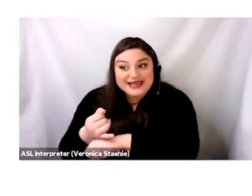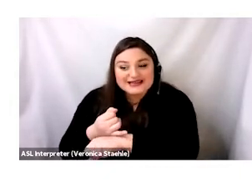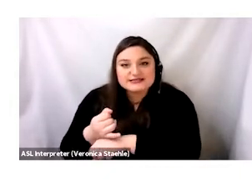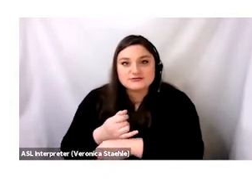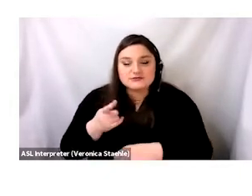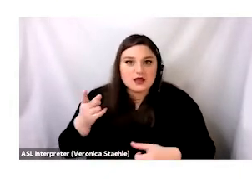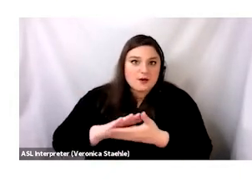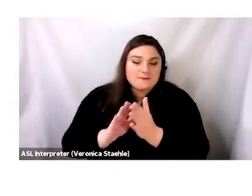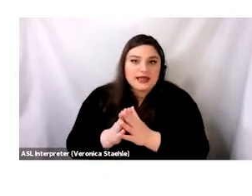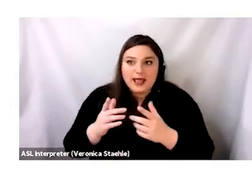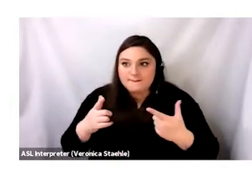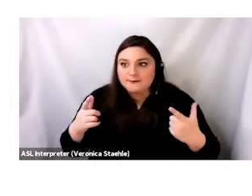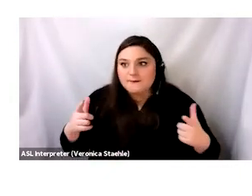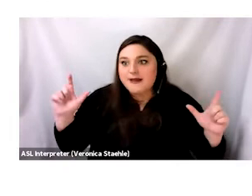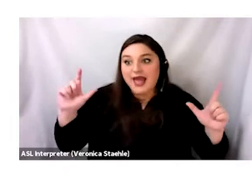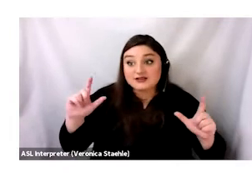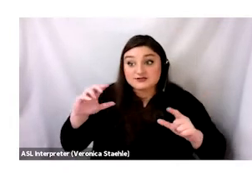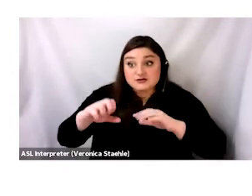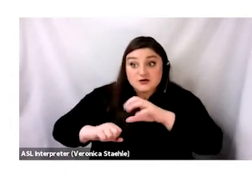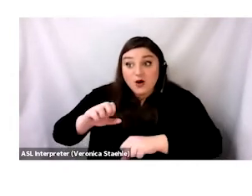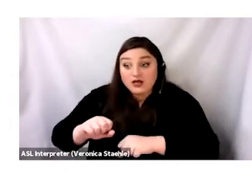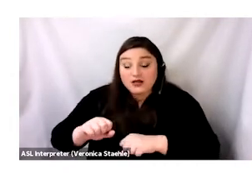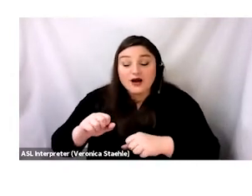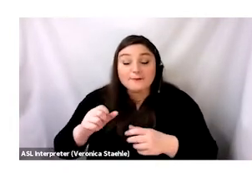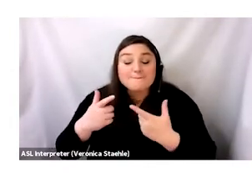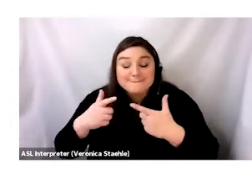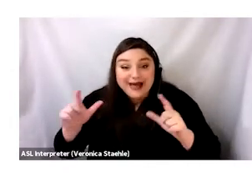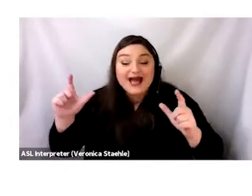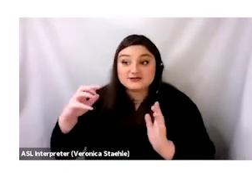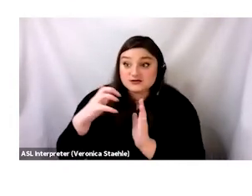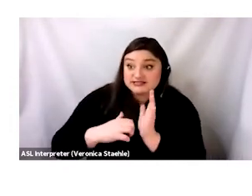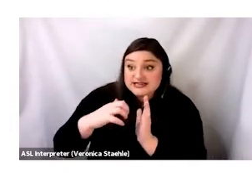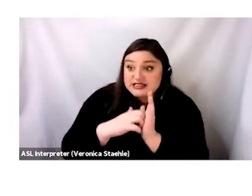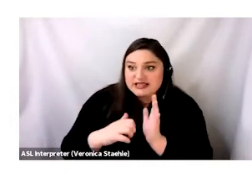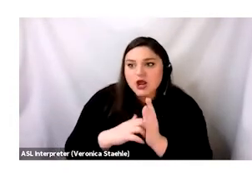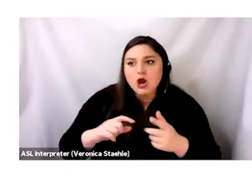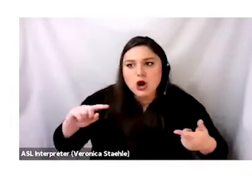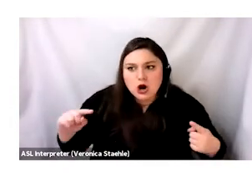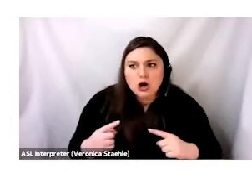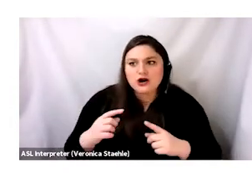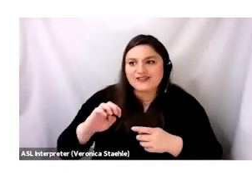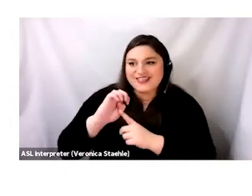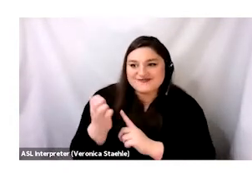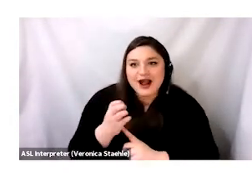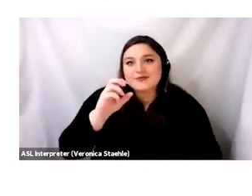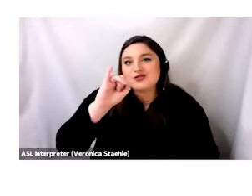and cultivating cotton is a major issue that was created in terms of the environment. And so all of these practices